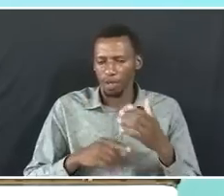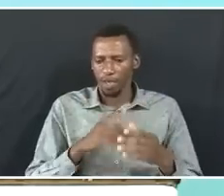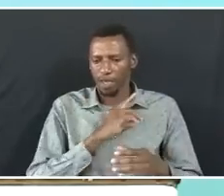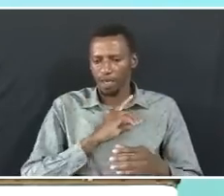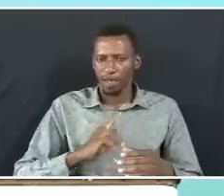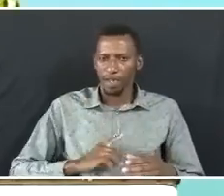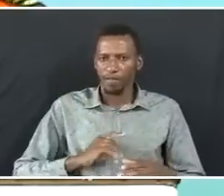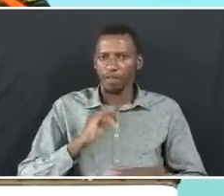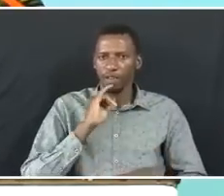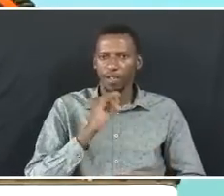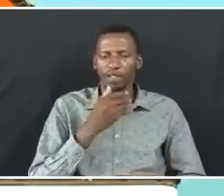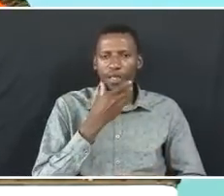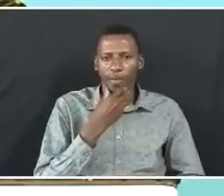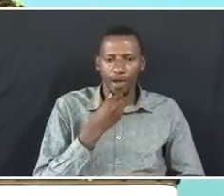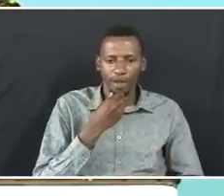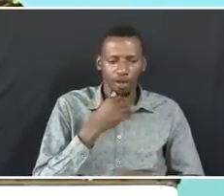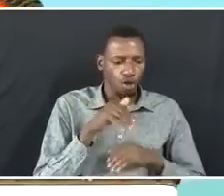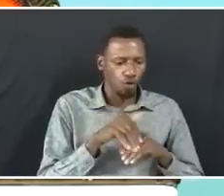It's a wrong statement.